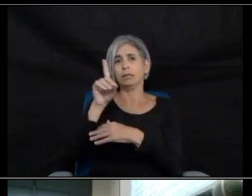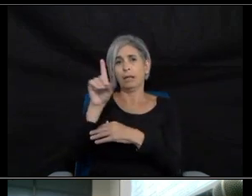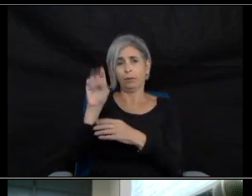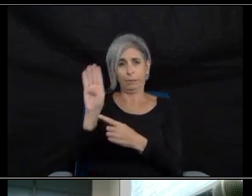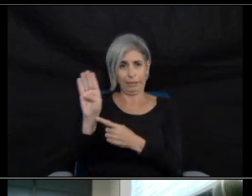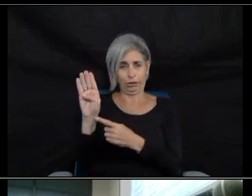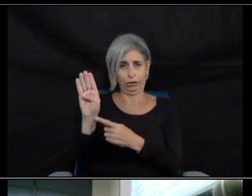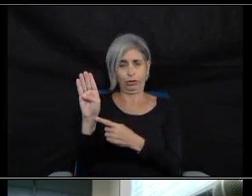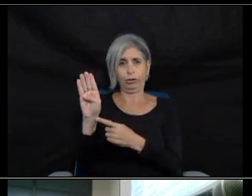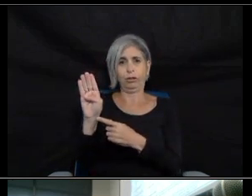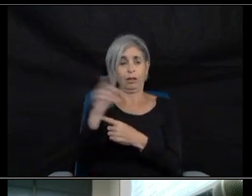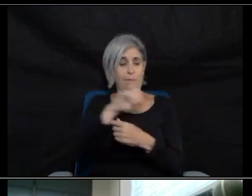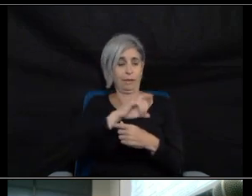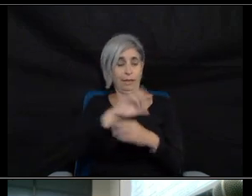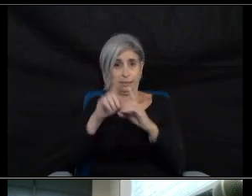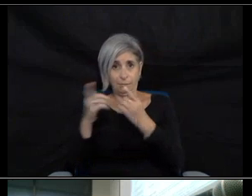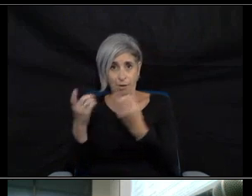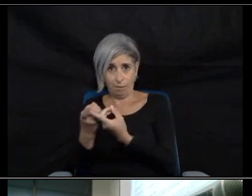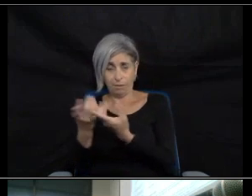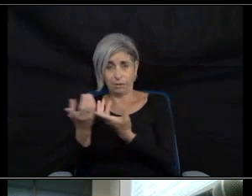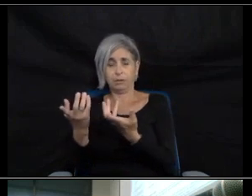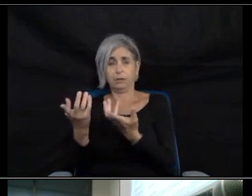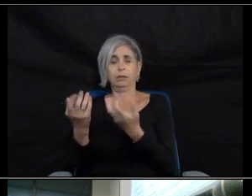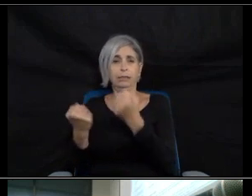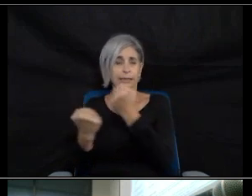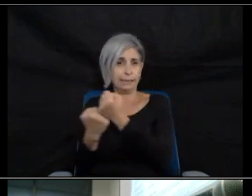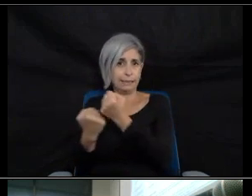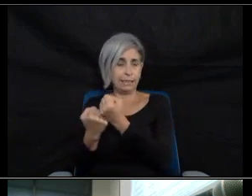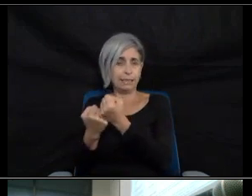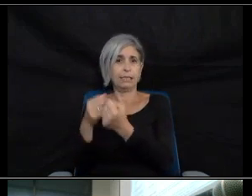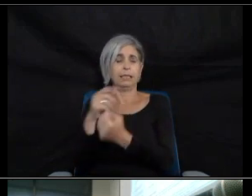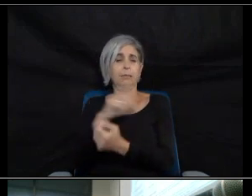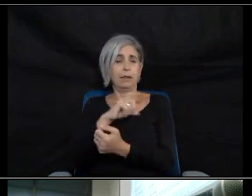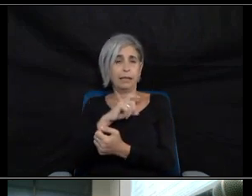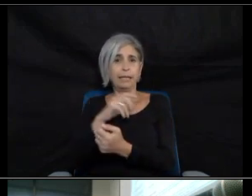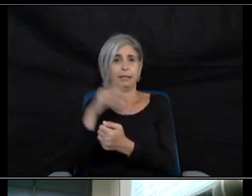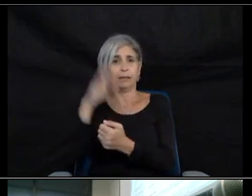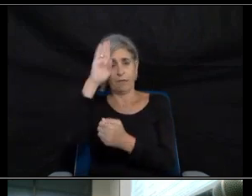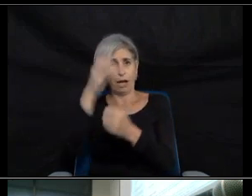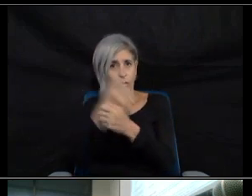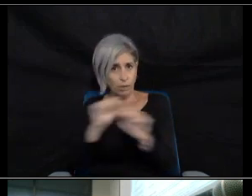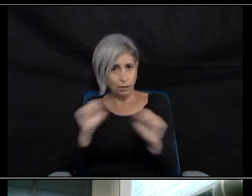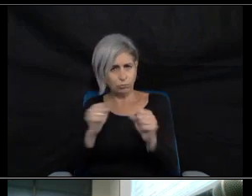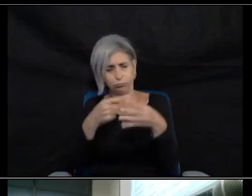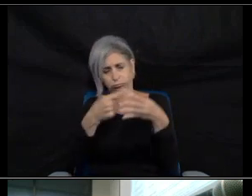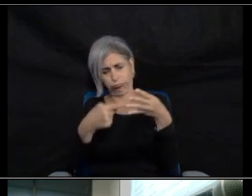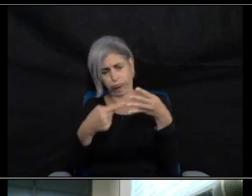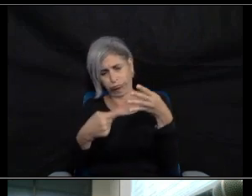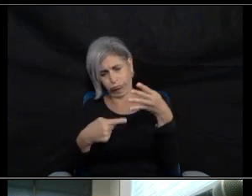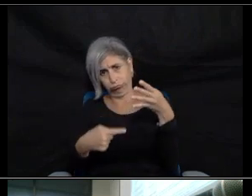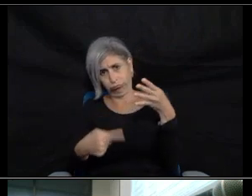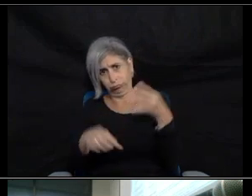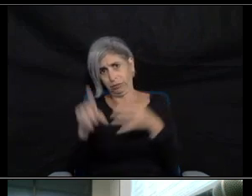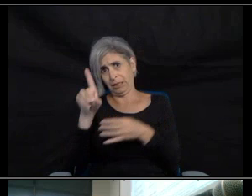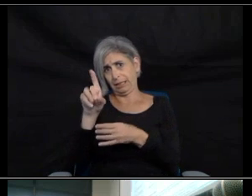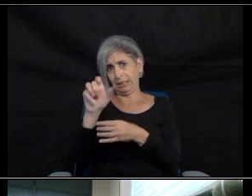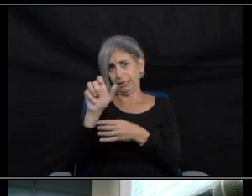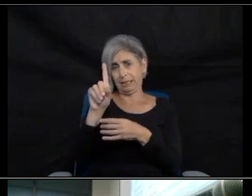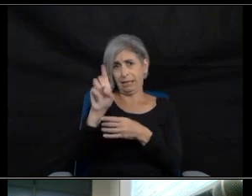Beach Police Department, Delray Beach Citizens for Delray Police, their fire rescue, and also Delray